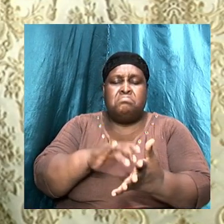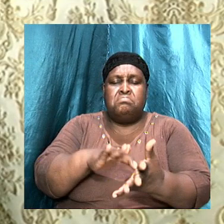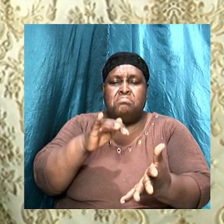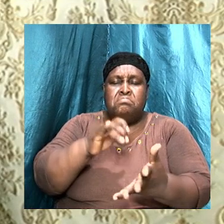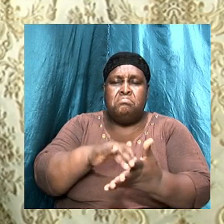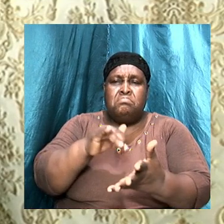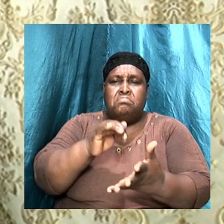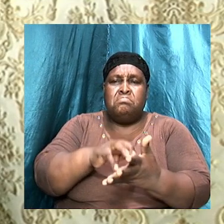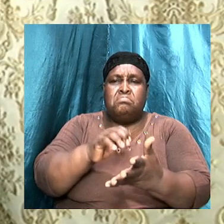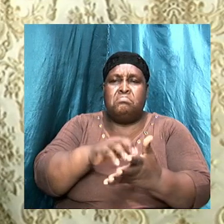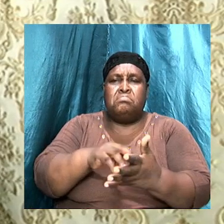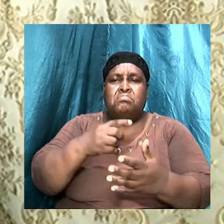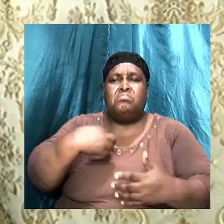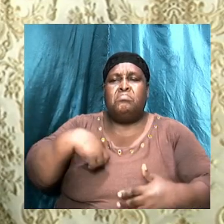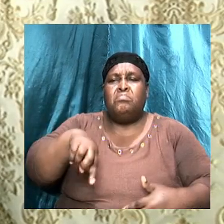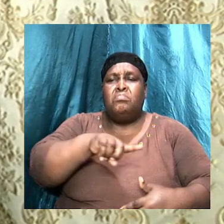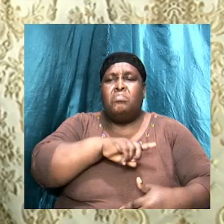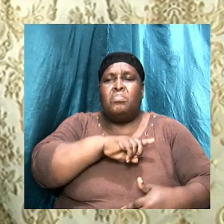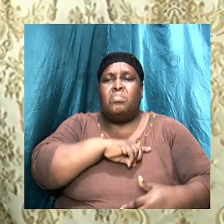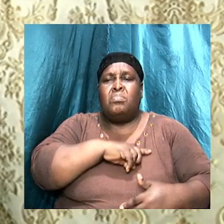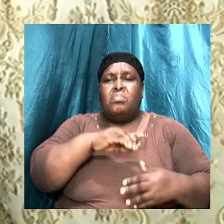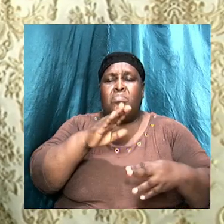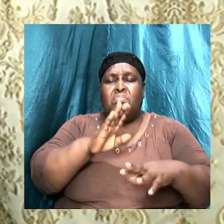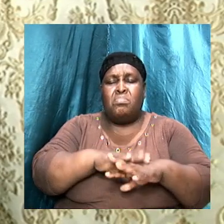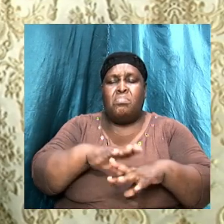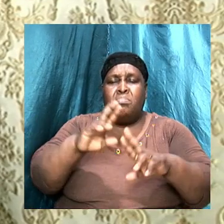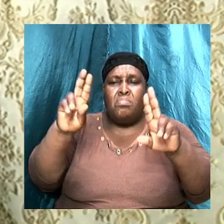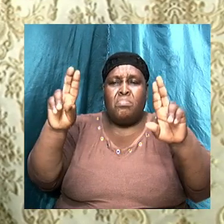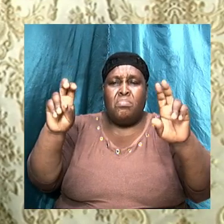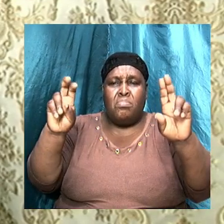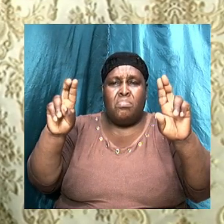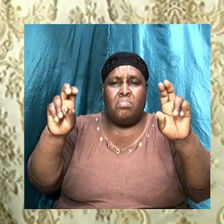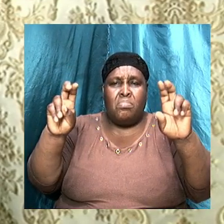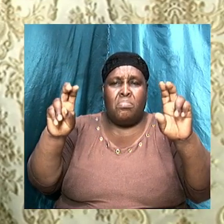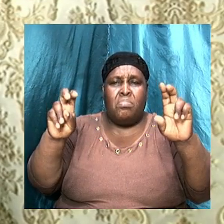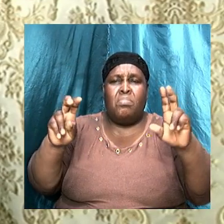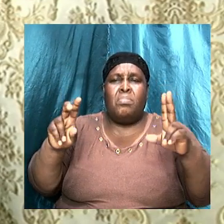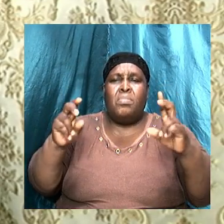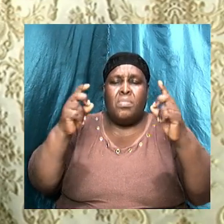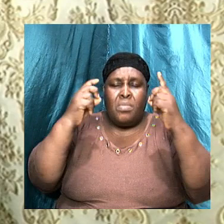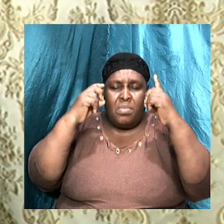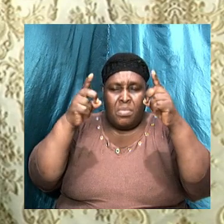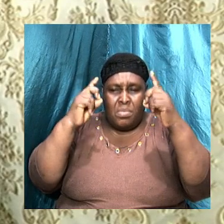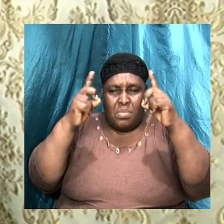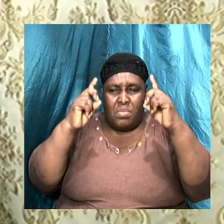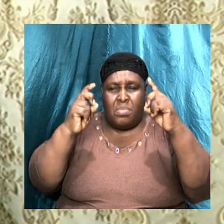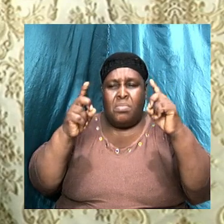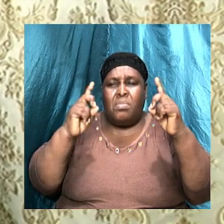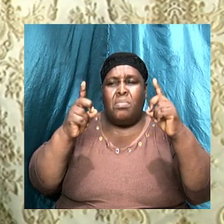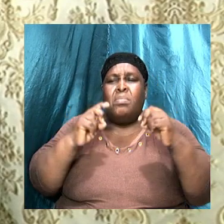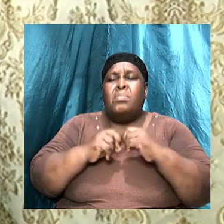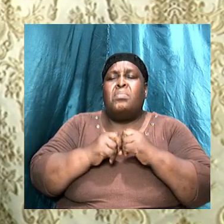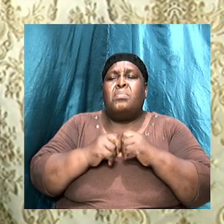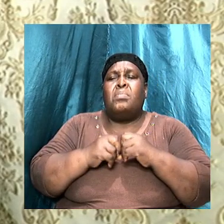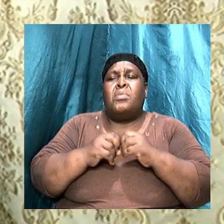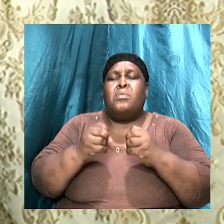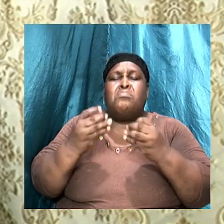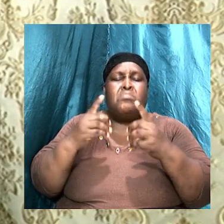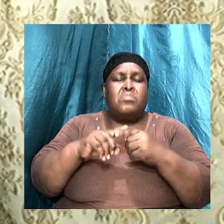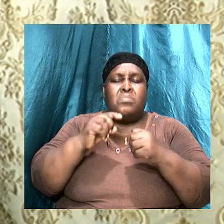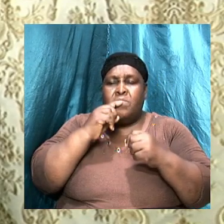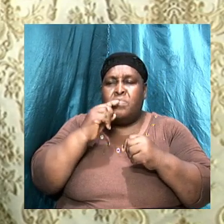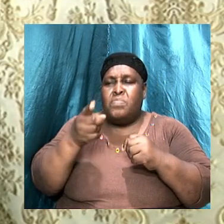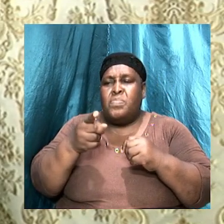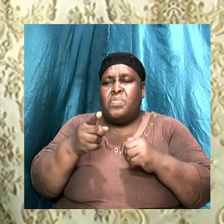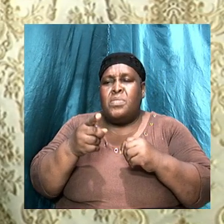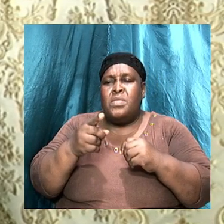And, you know, we have been on the topic of doctrine. Amen. And there is much to say. And, you know, if